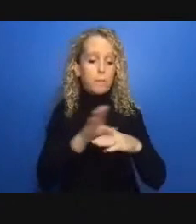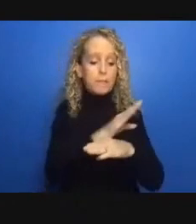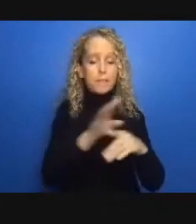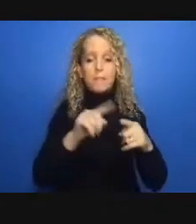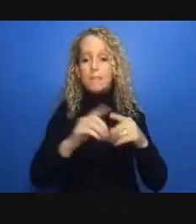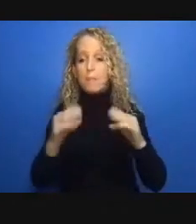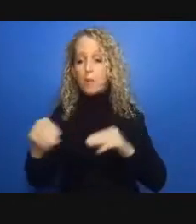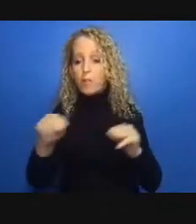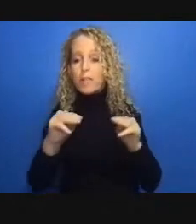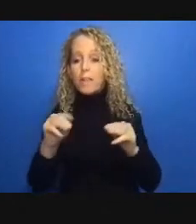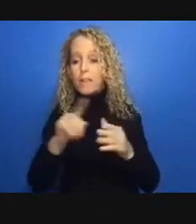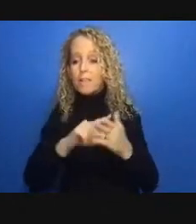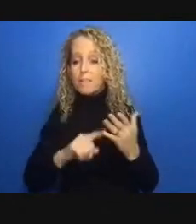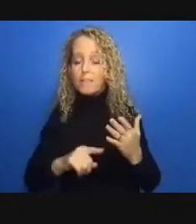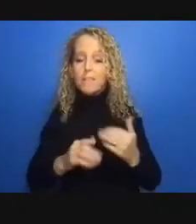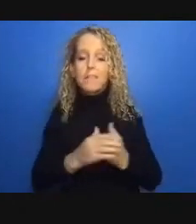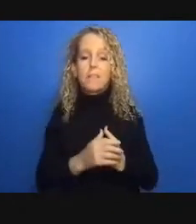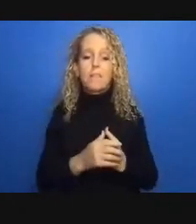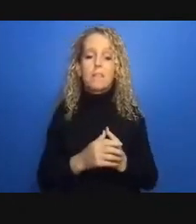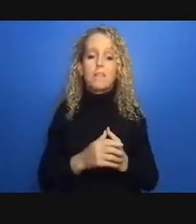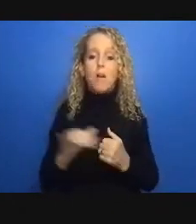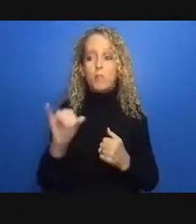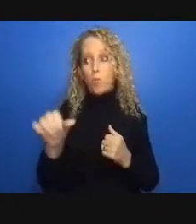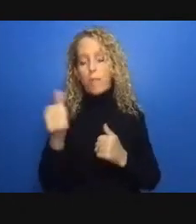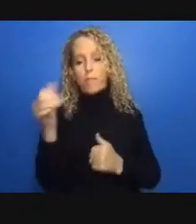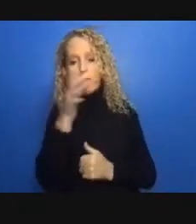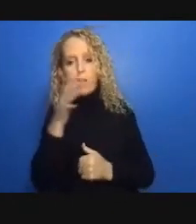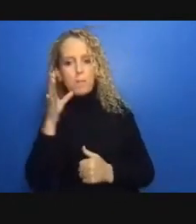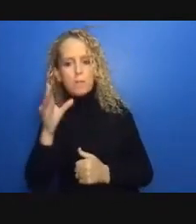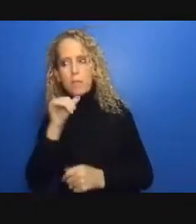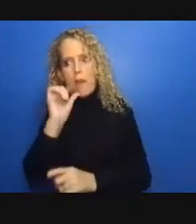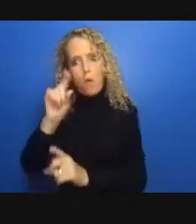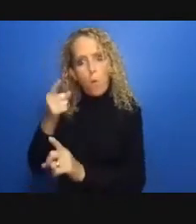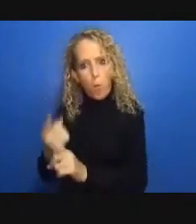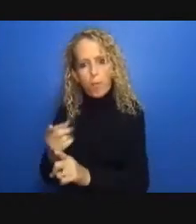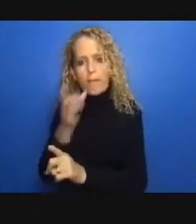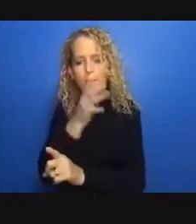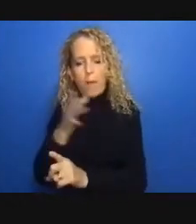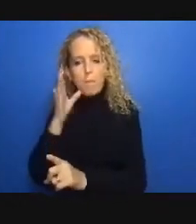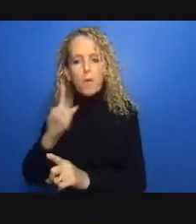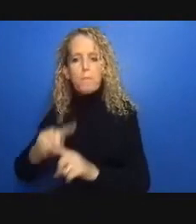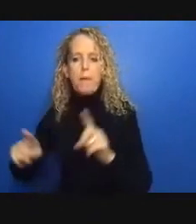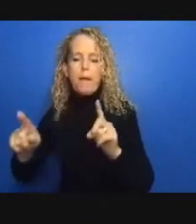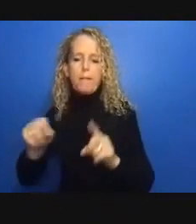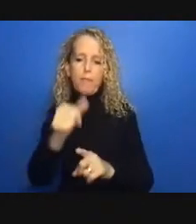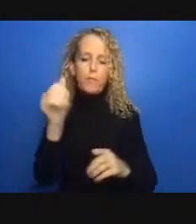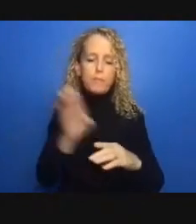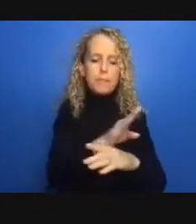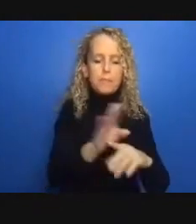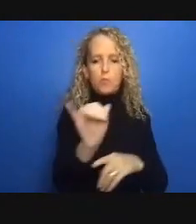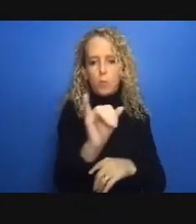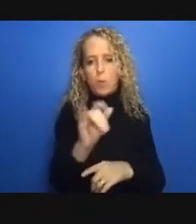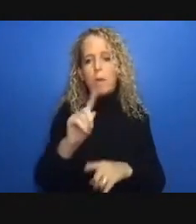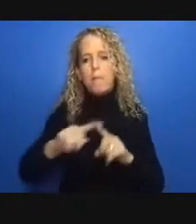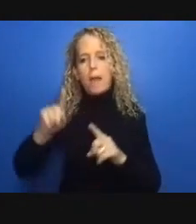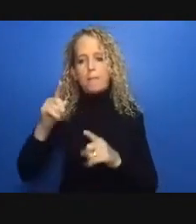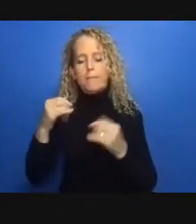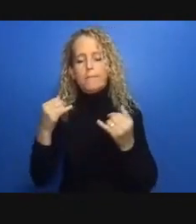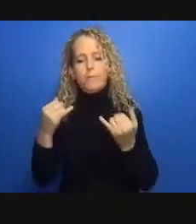had our farmers and other businesses. This isn't just farmers that were doing this, but I'm just acknowledging that